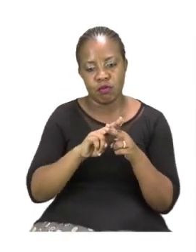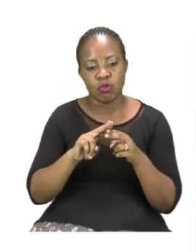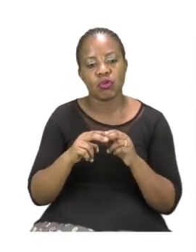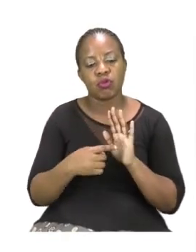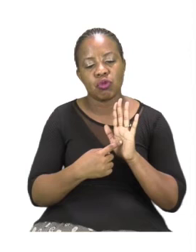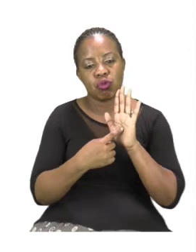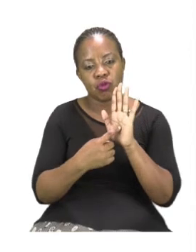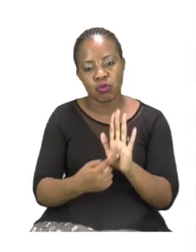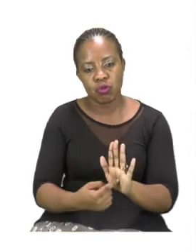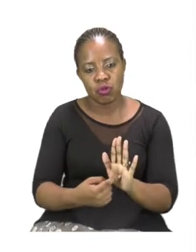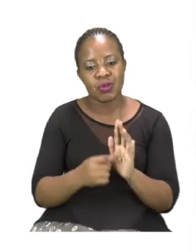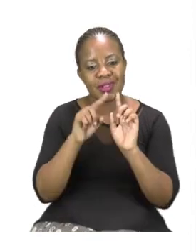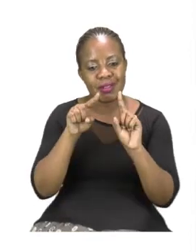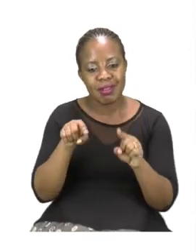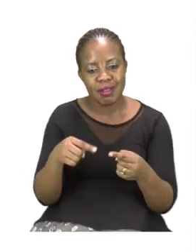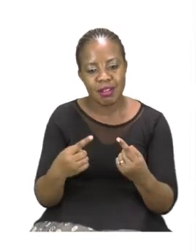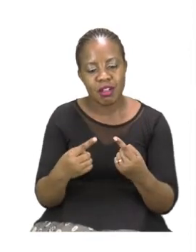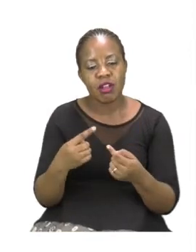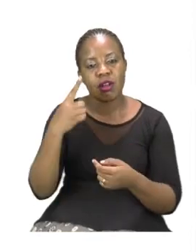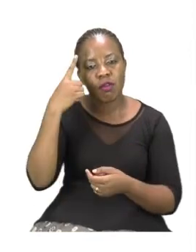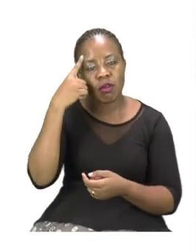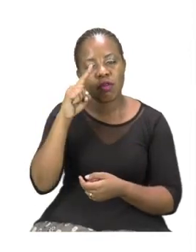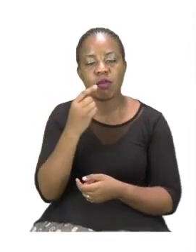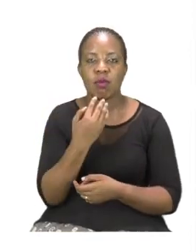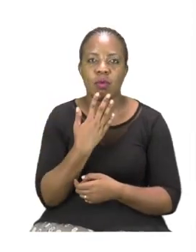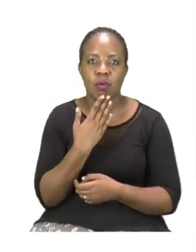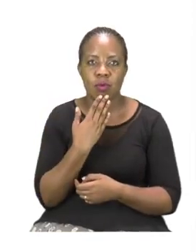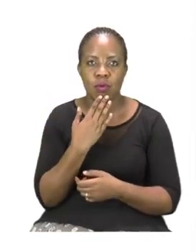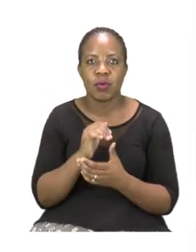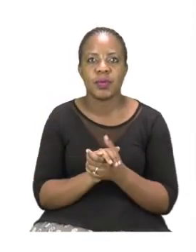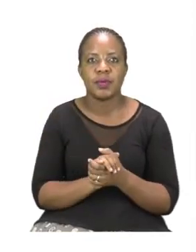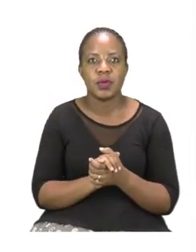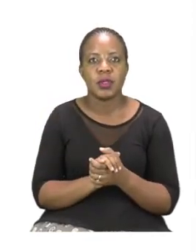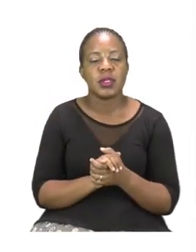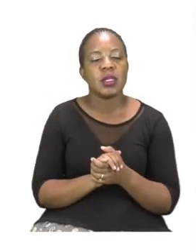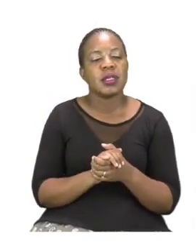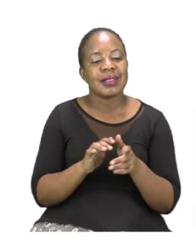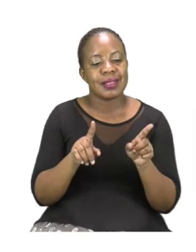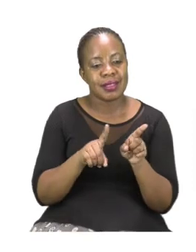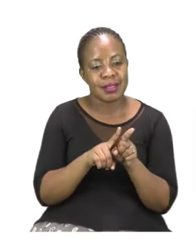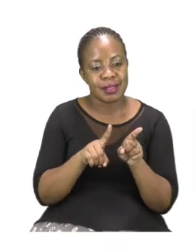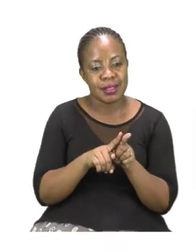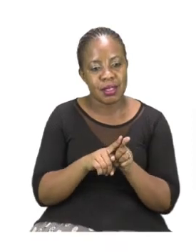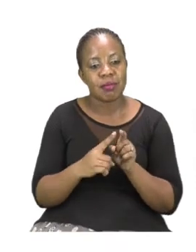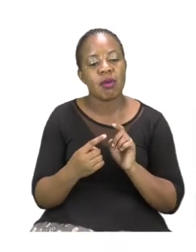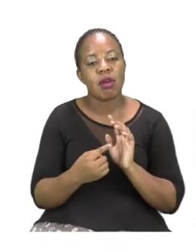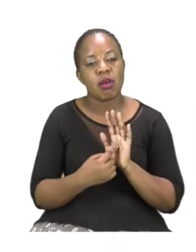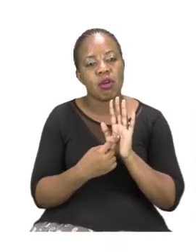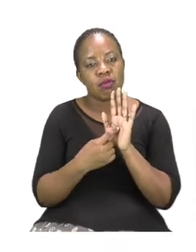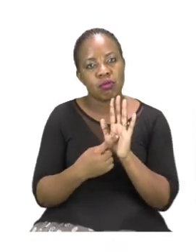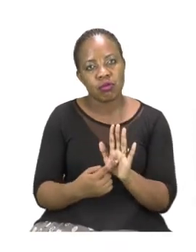of possessive pronouns, and I am going to show you how it changes from just a pronoun to a